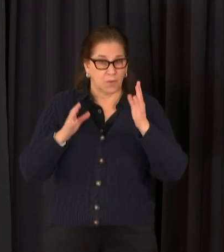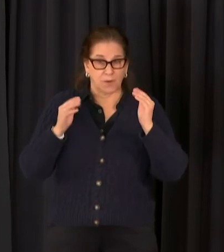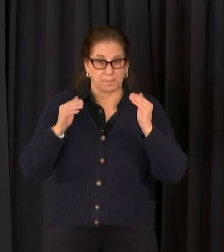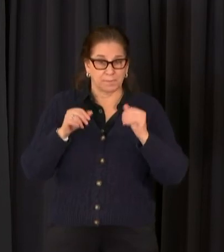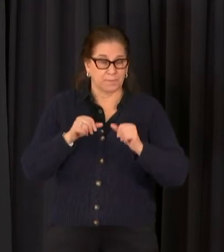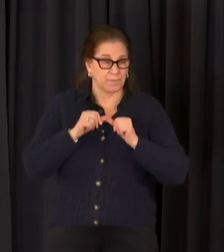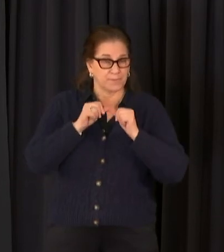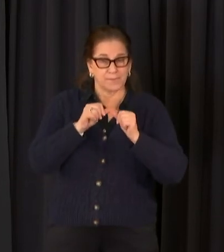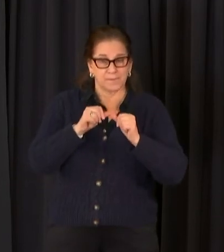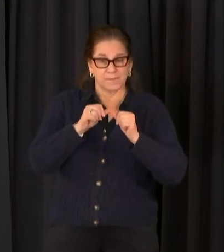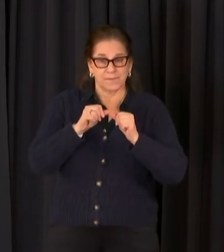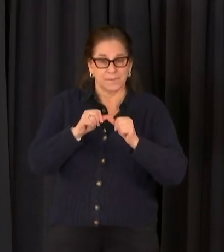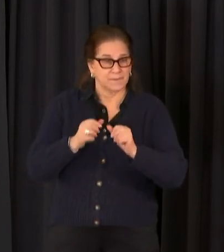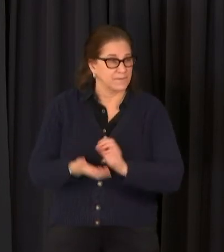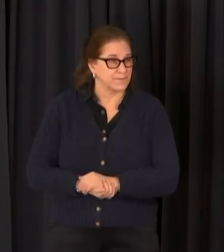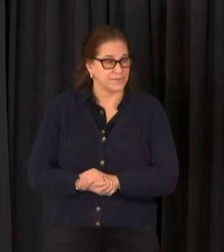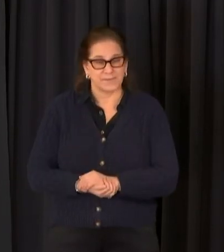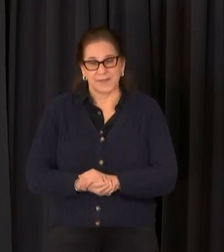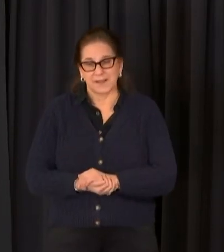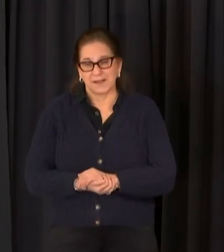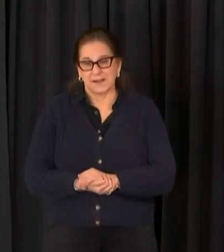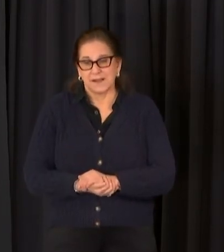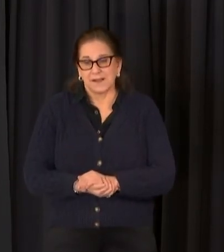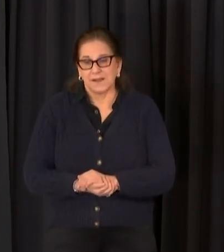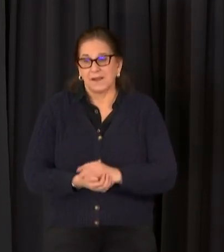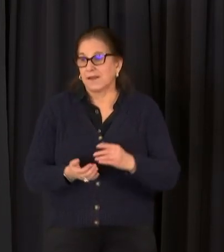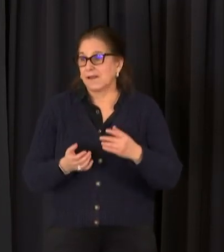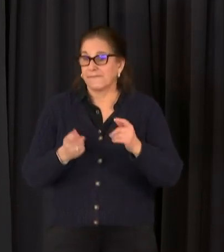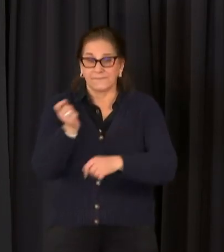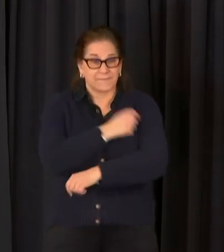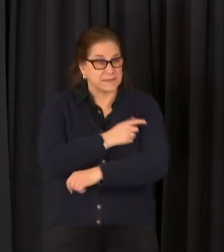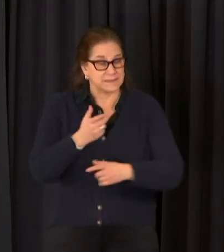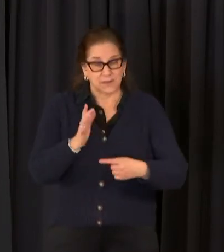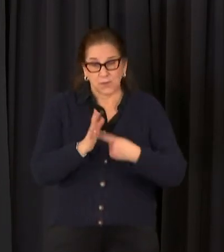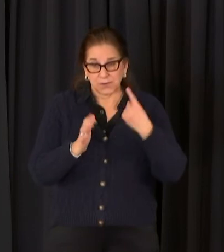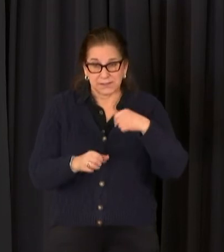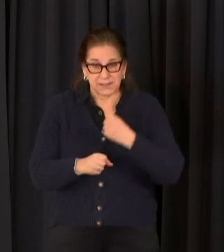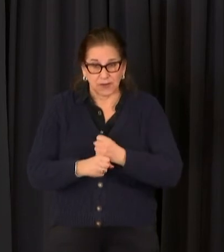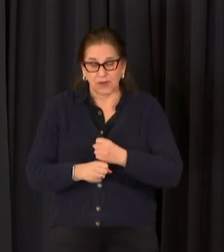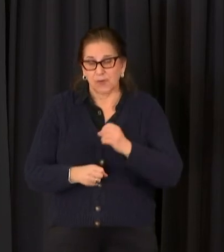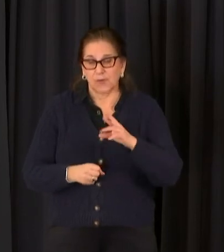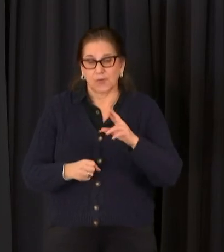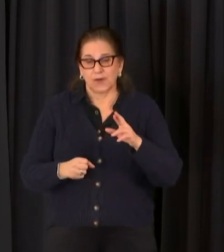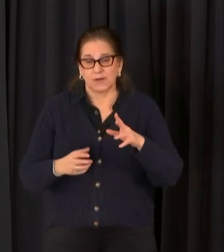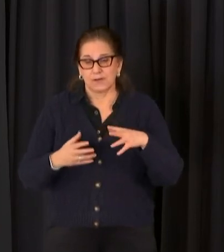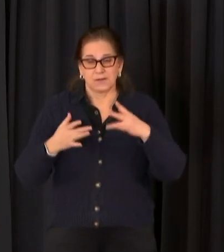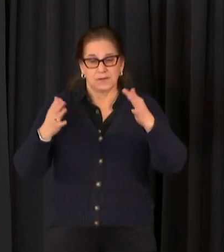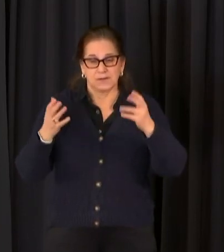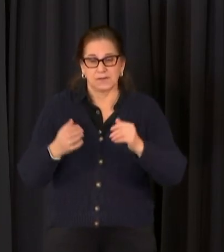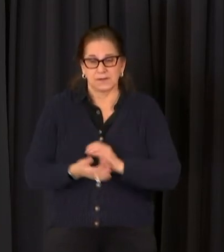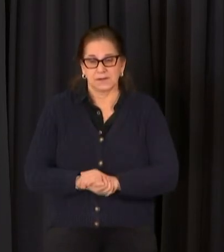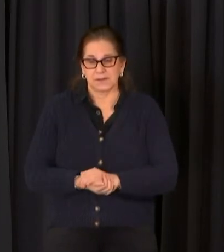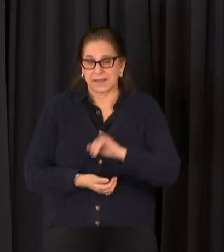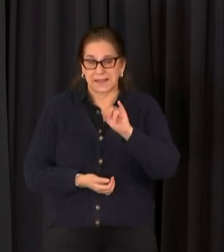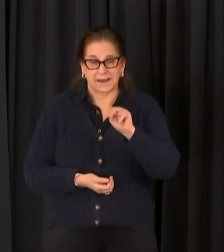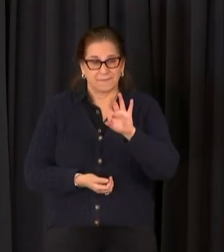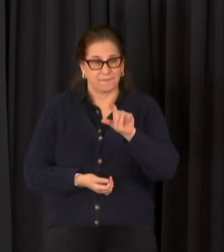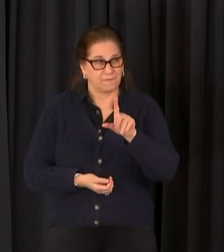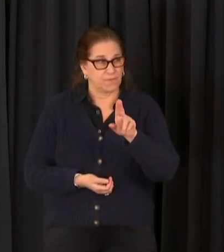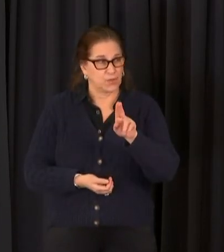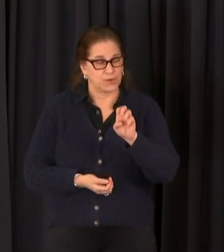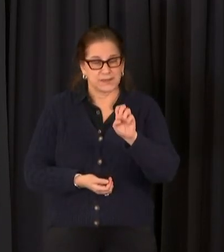lifelong protection. If this is a vaccine that you may have to get once a year, similar to your annual influenza vaccine, those questions still